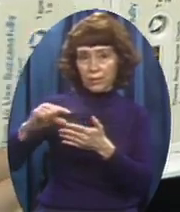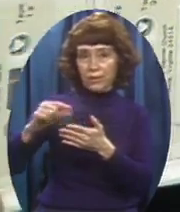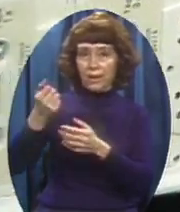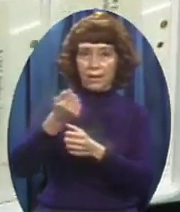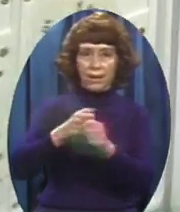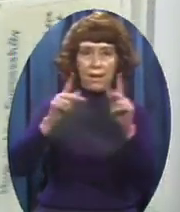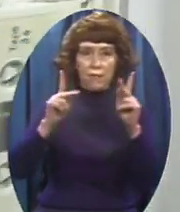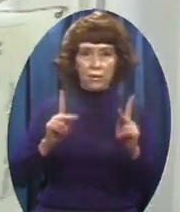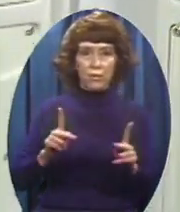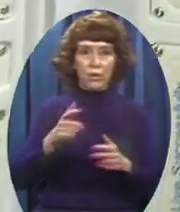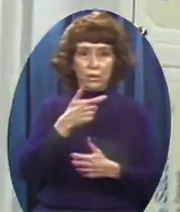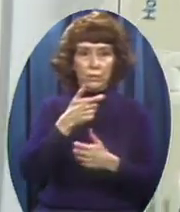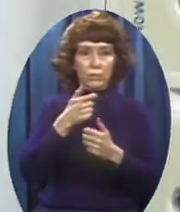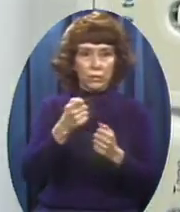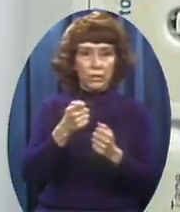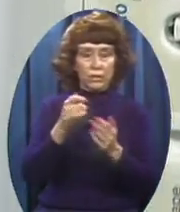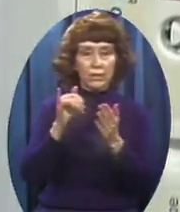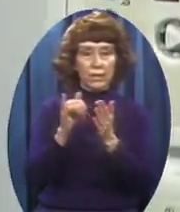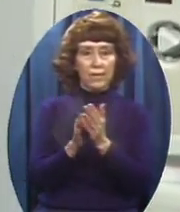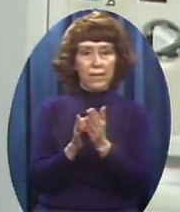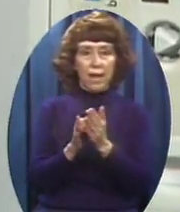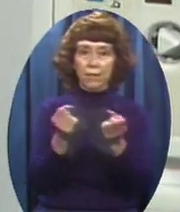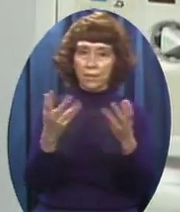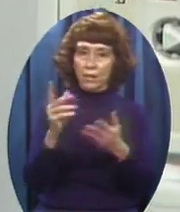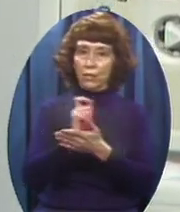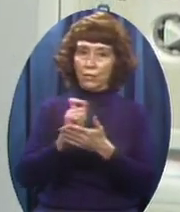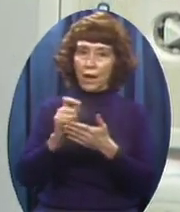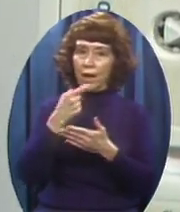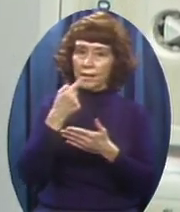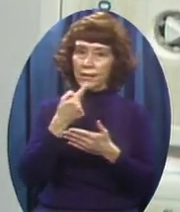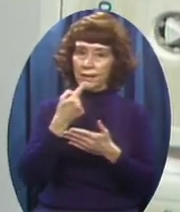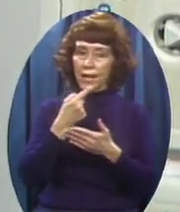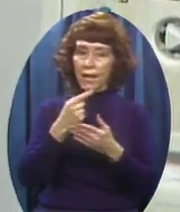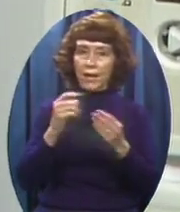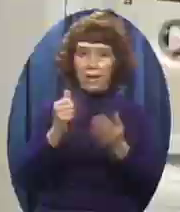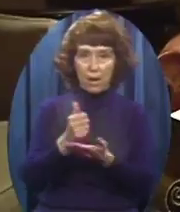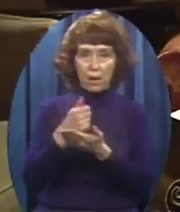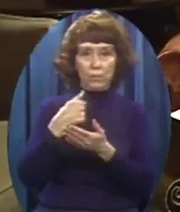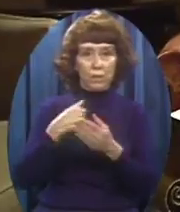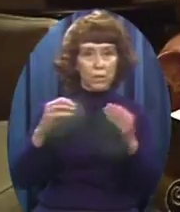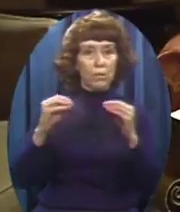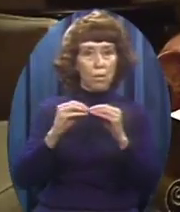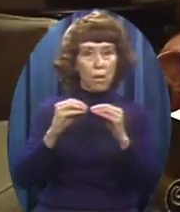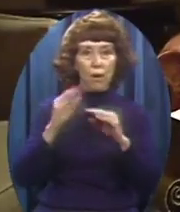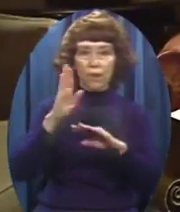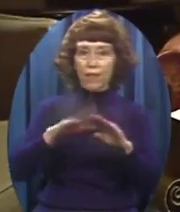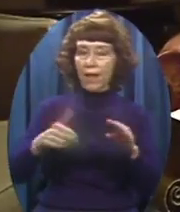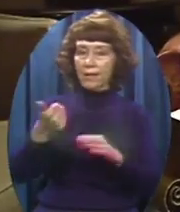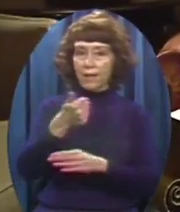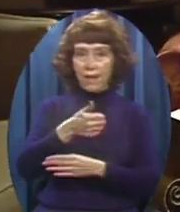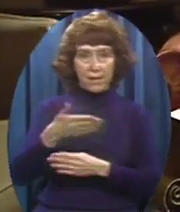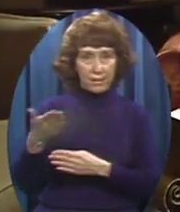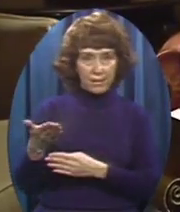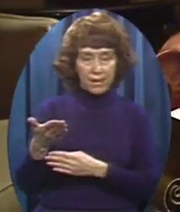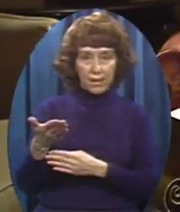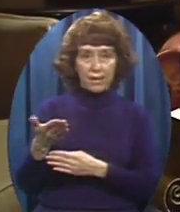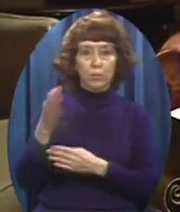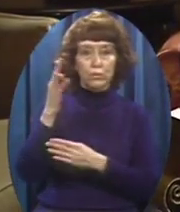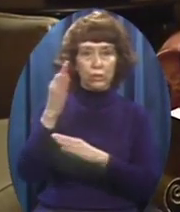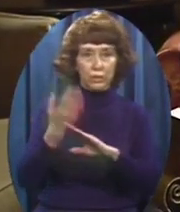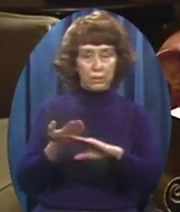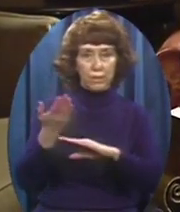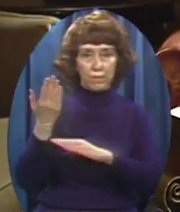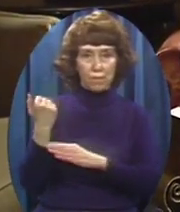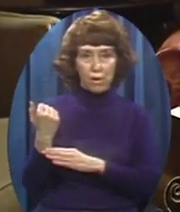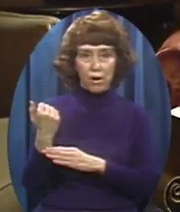live successfully, how to be a successful dad, mom, businessman, Christian, patriot, how to overcome difficulties, temptations.